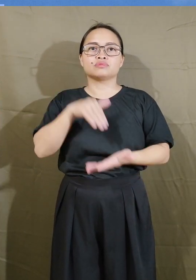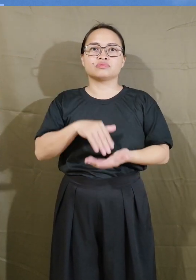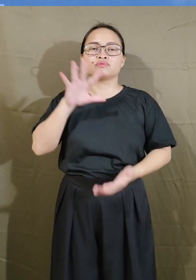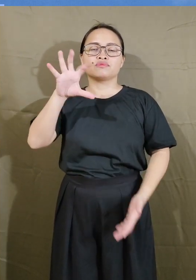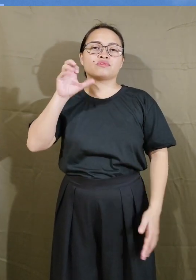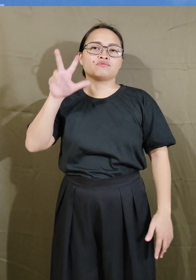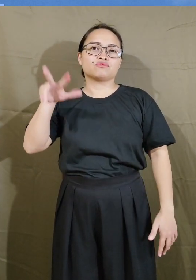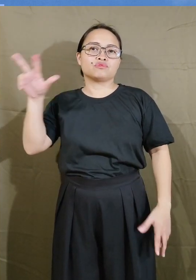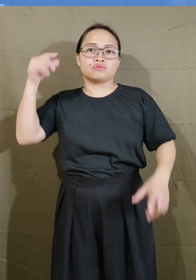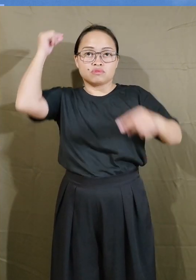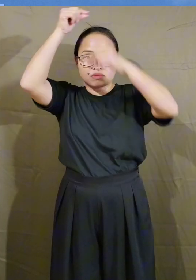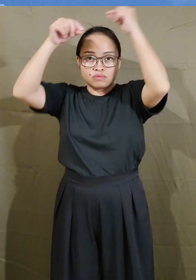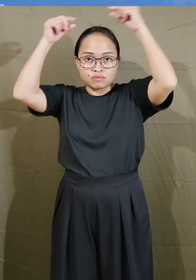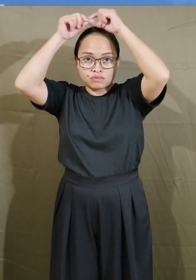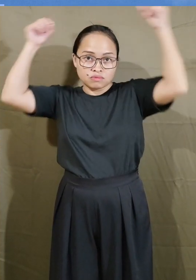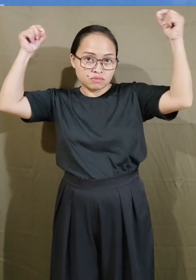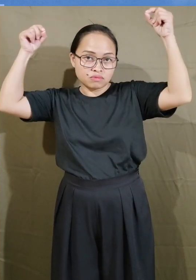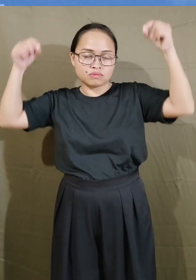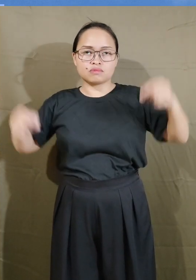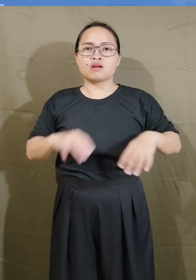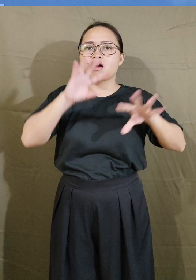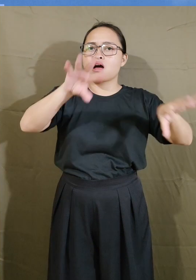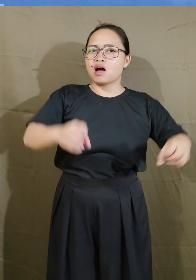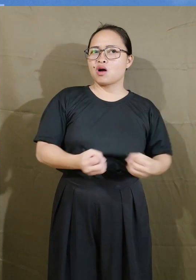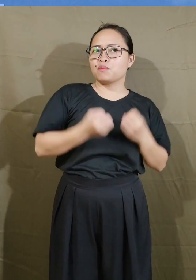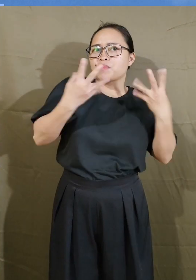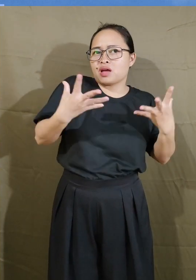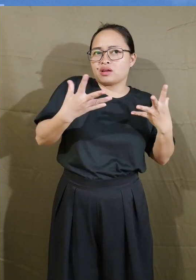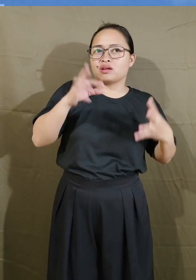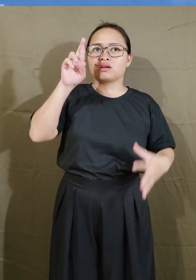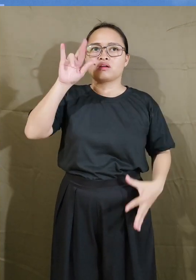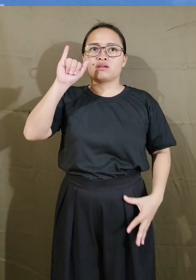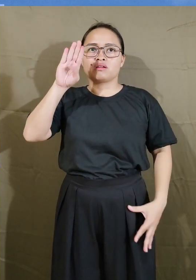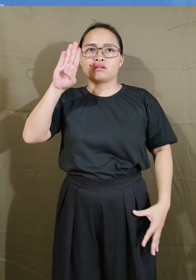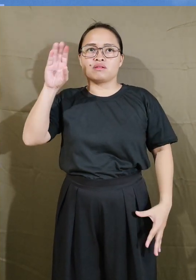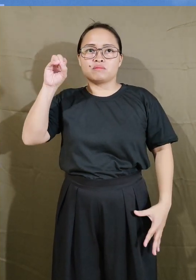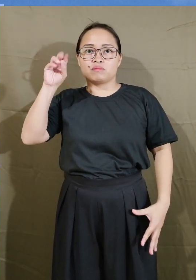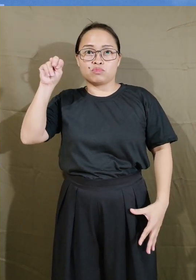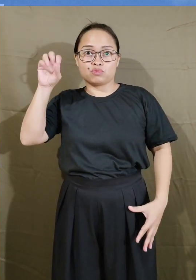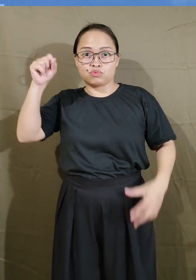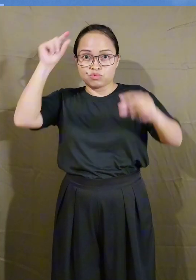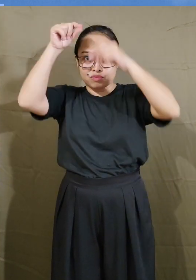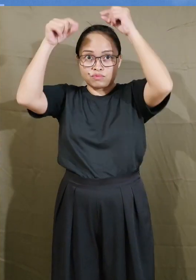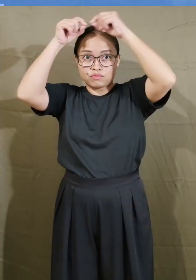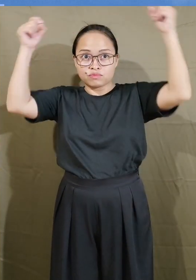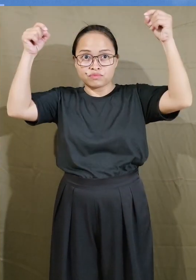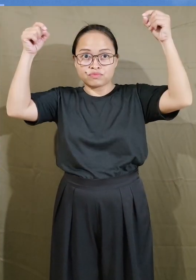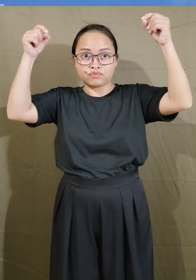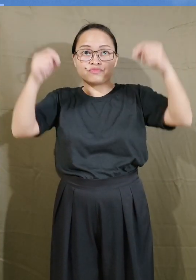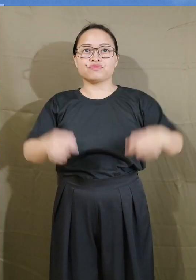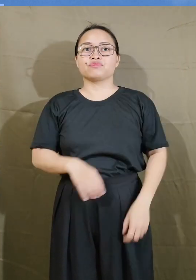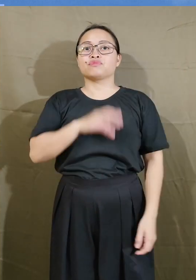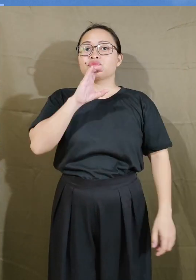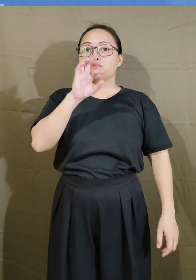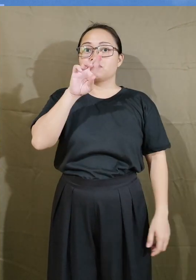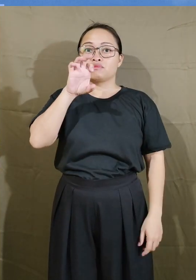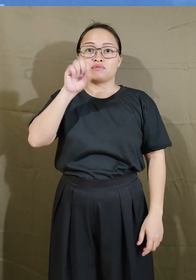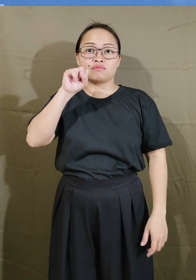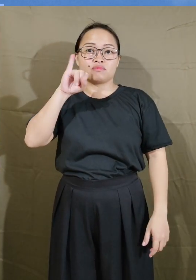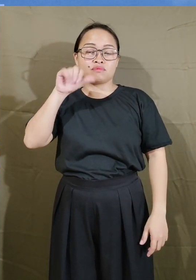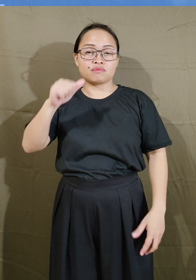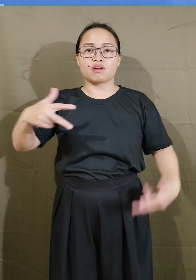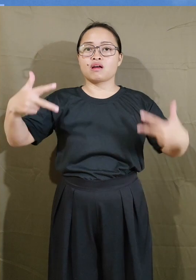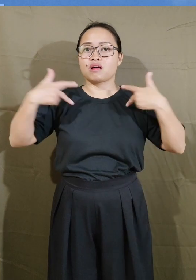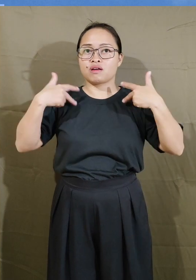12,533 ribbons. How many ribbons does Crescia need to have in order to have as many